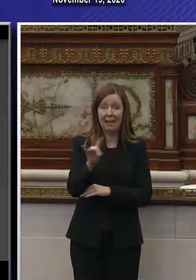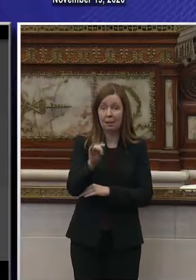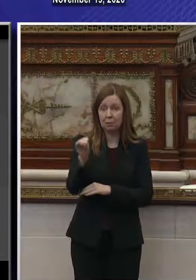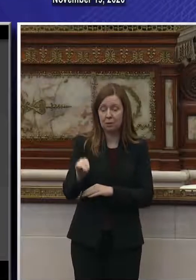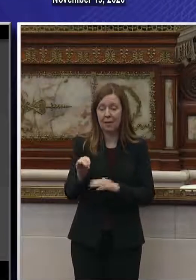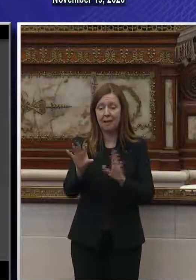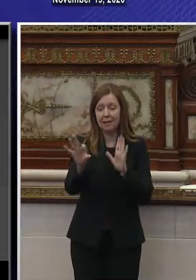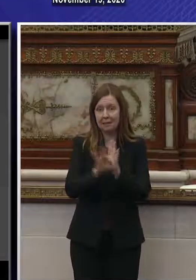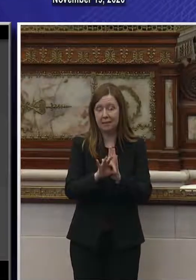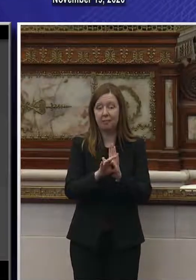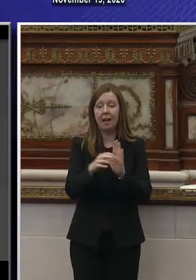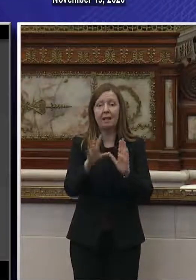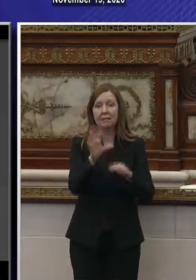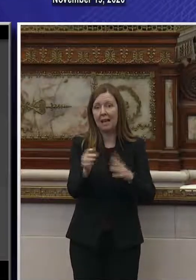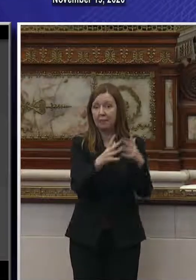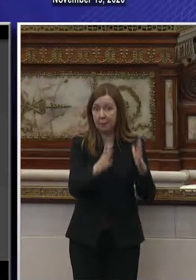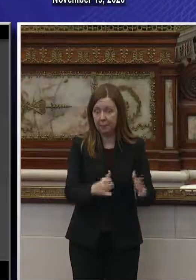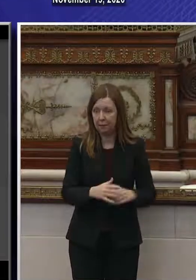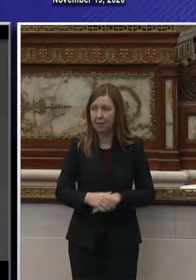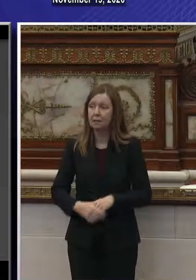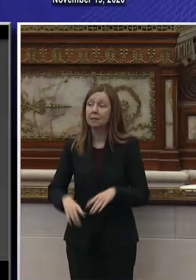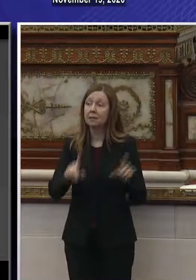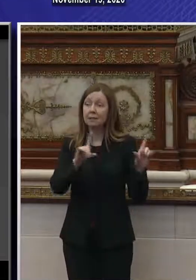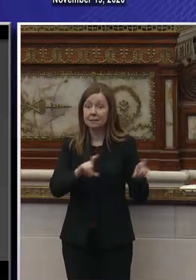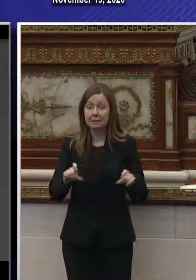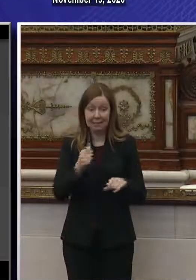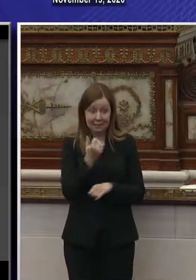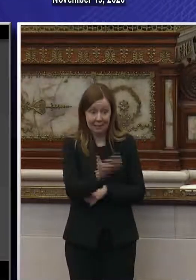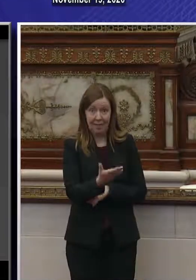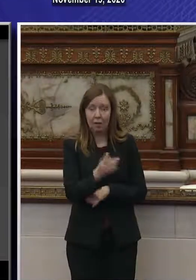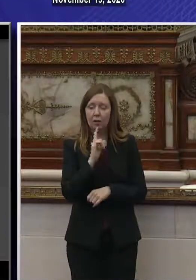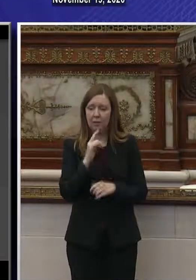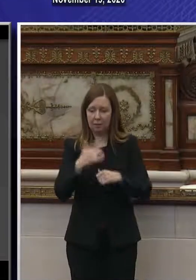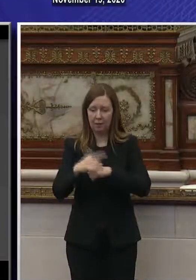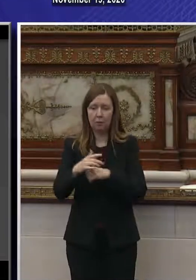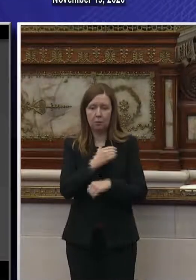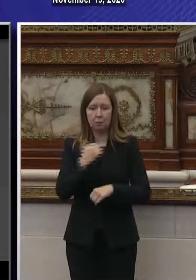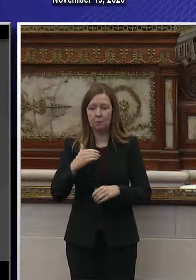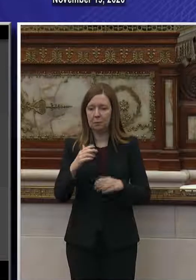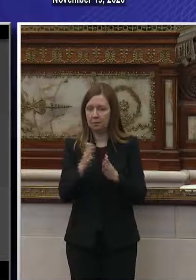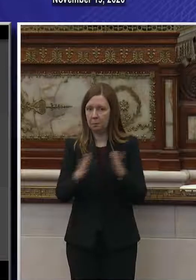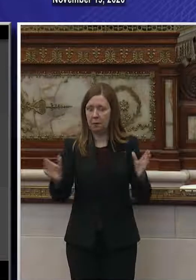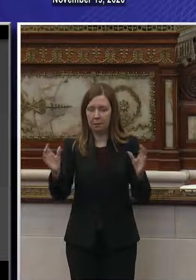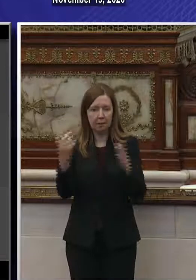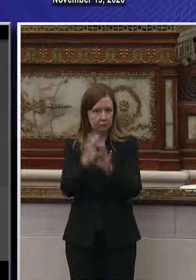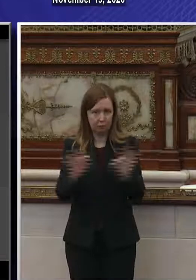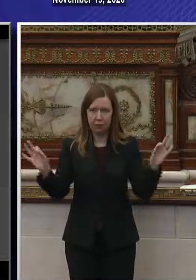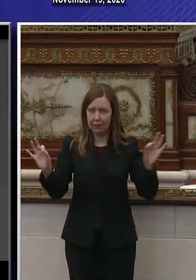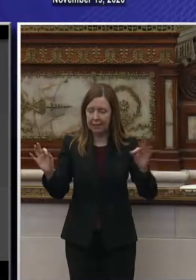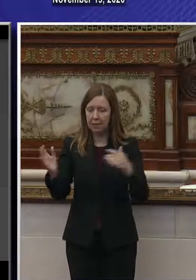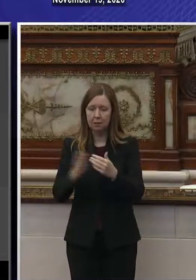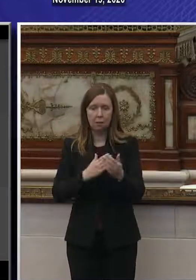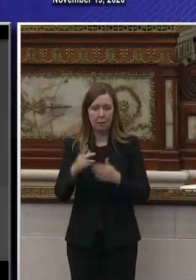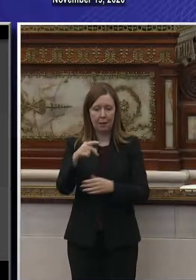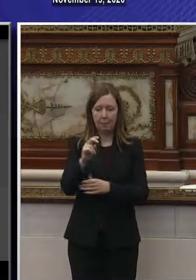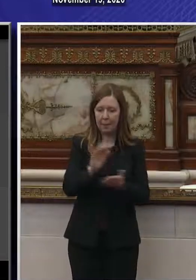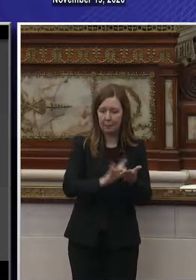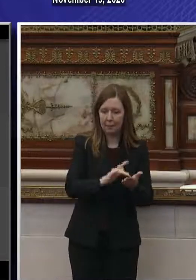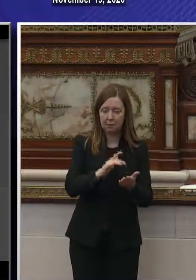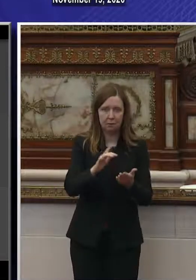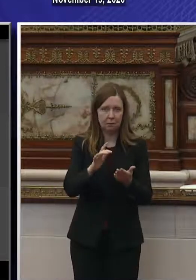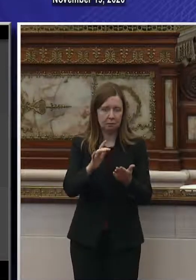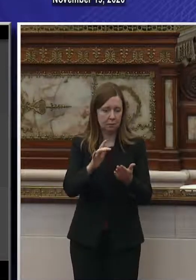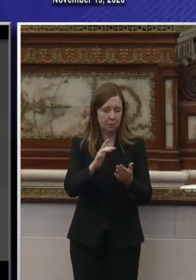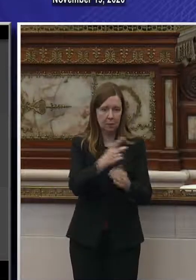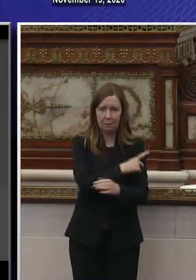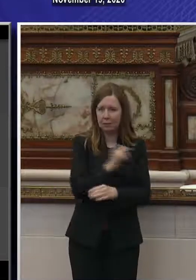were identified as African American. Testing at Sayre is available to members of the public at no cost, regardless of whether they are Penn Medicine patients or have medical